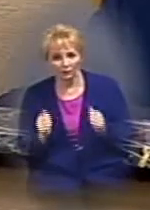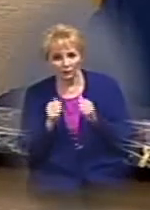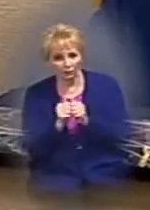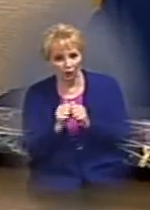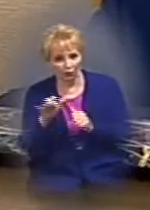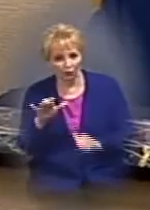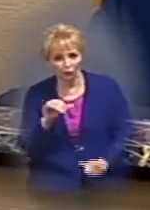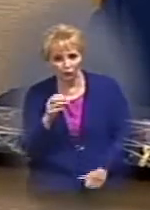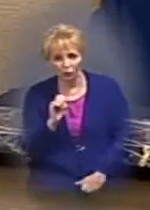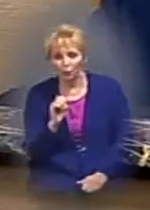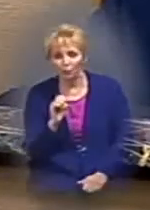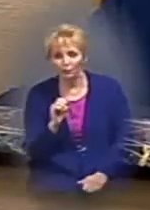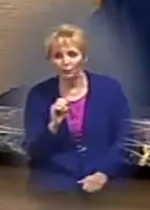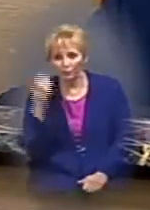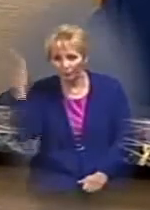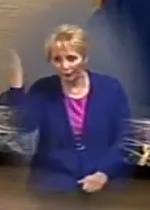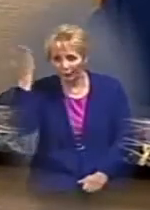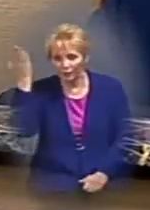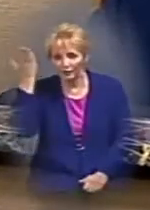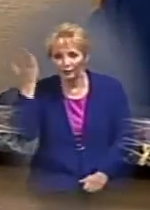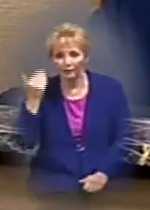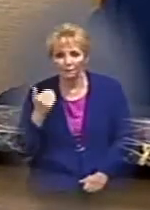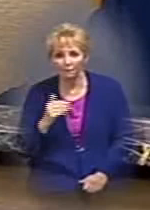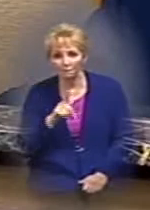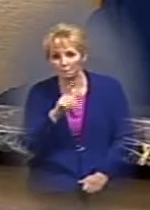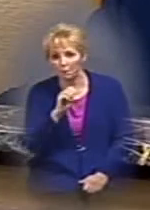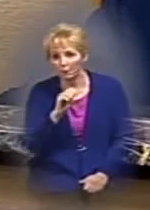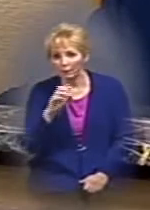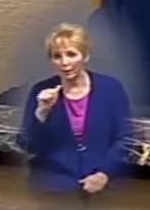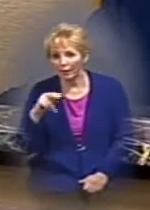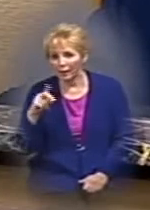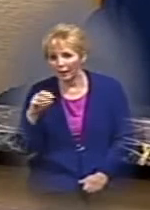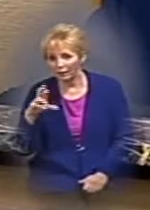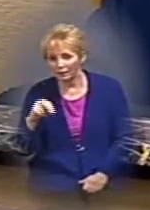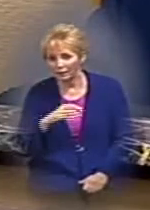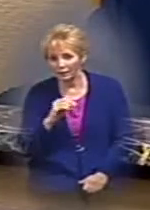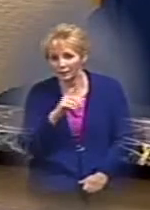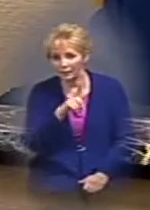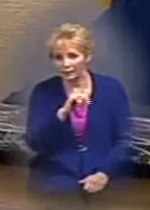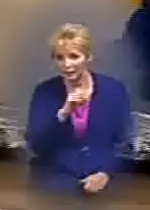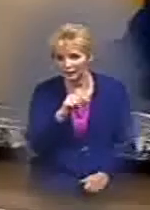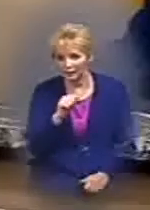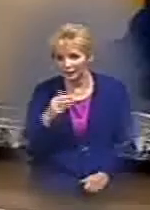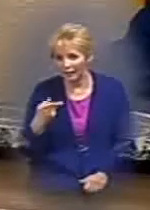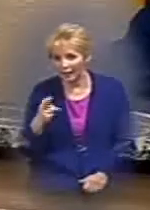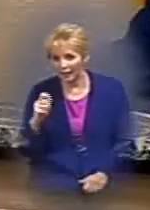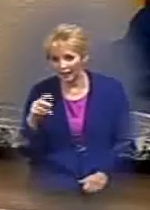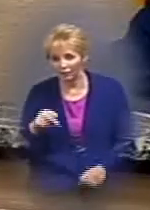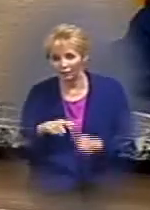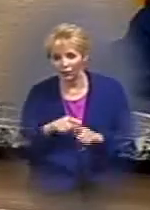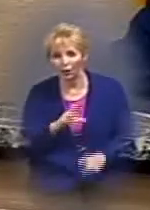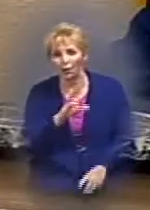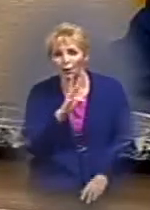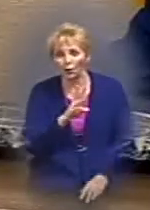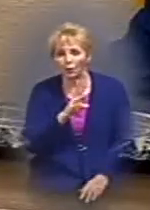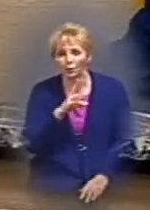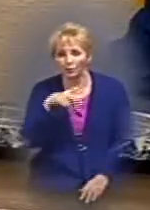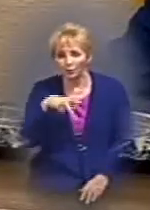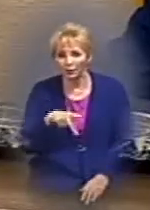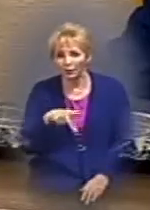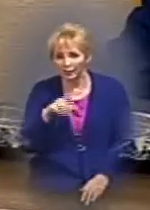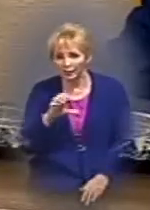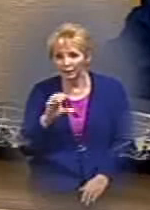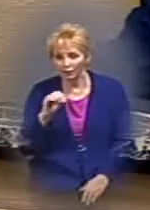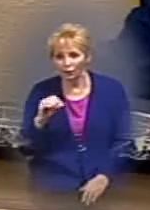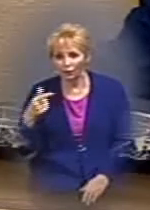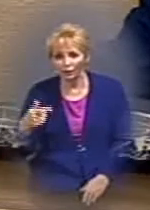Joe's presentation, Lee Anderson and Lisa Helton of the Western Piedmont Council of Governments are going to give